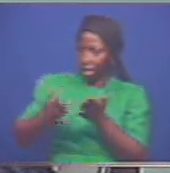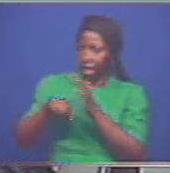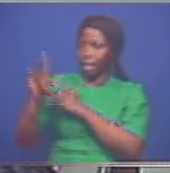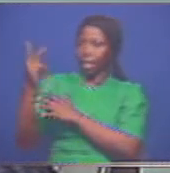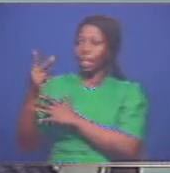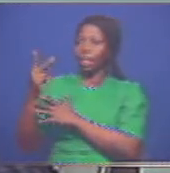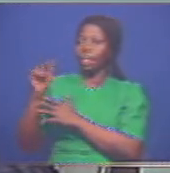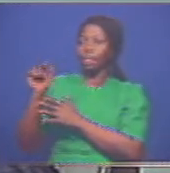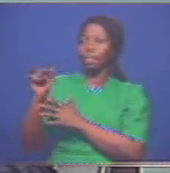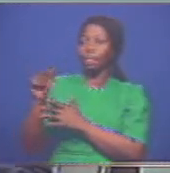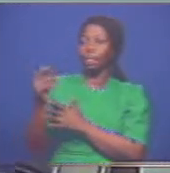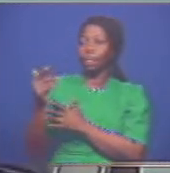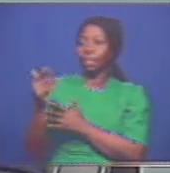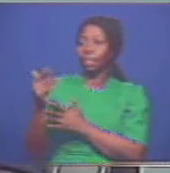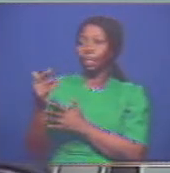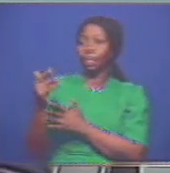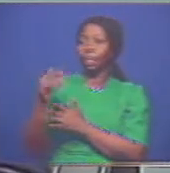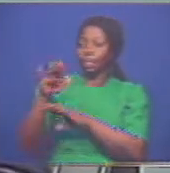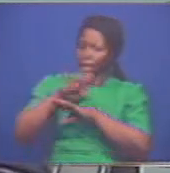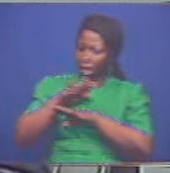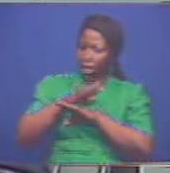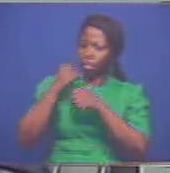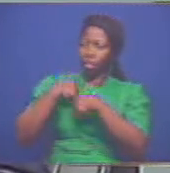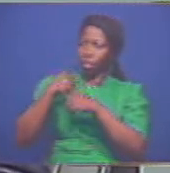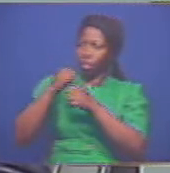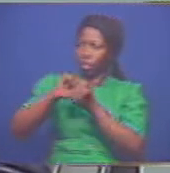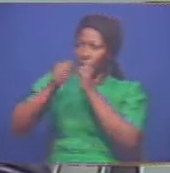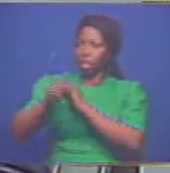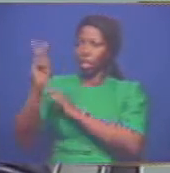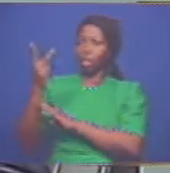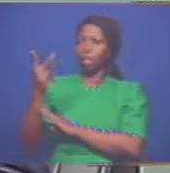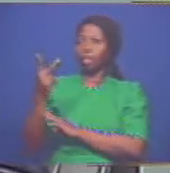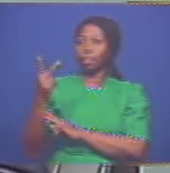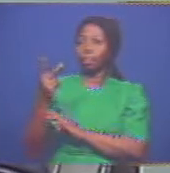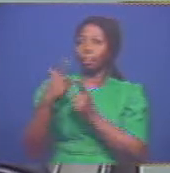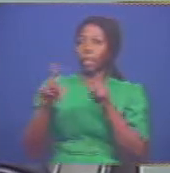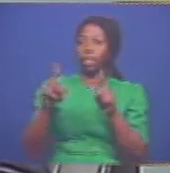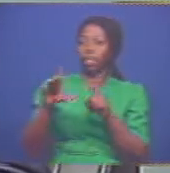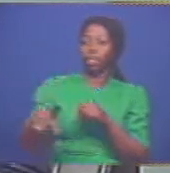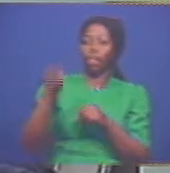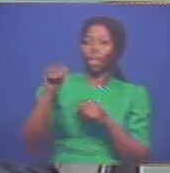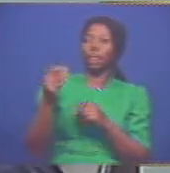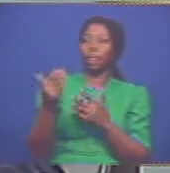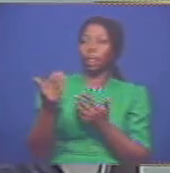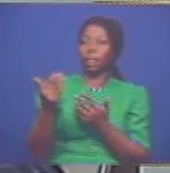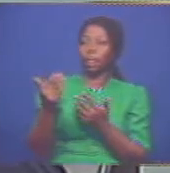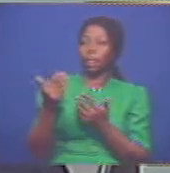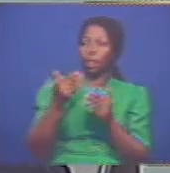you, that one is enough to change Kenya. But you find,